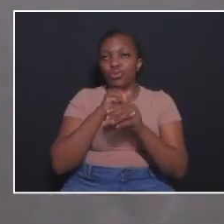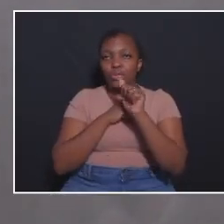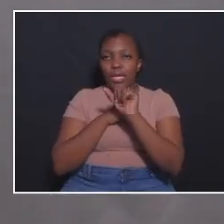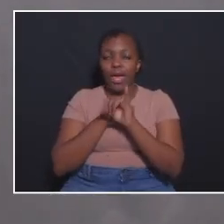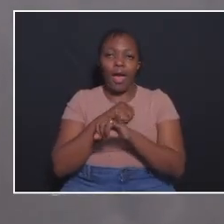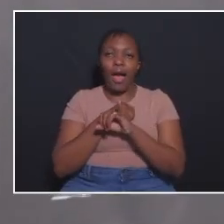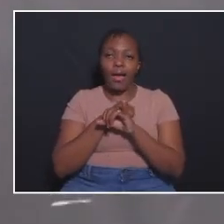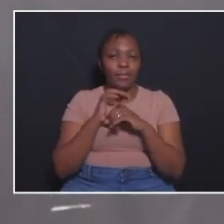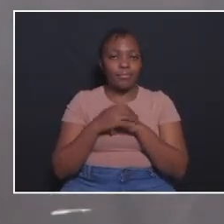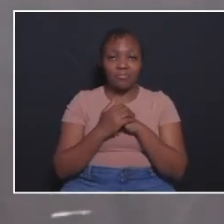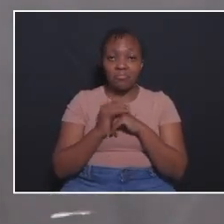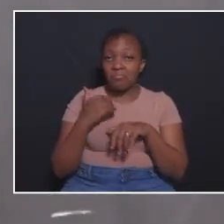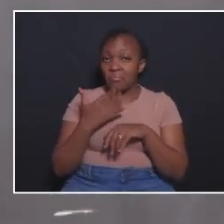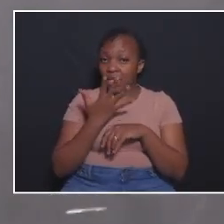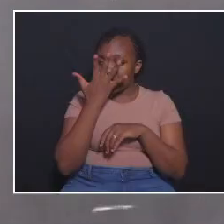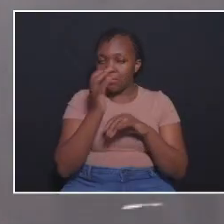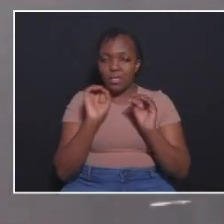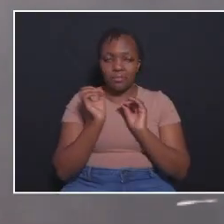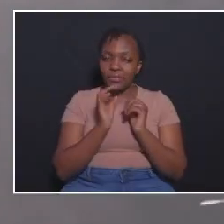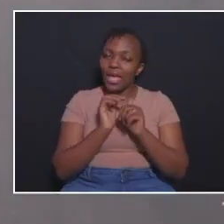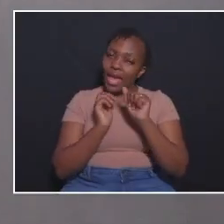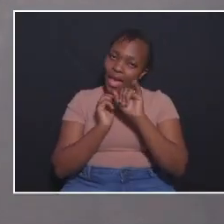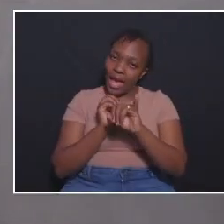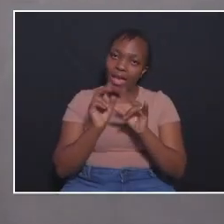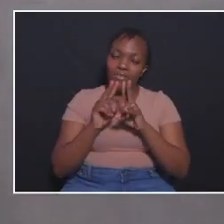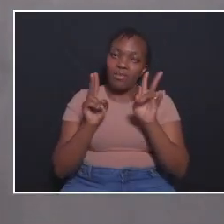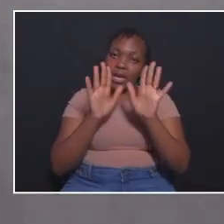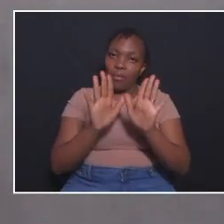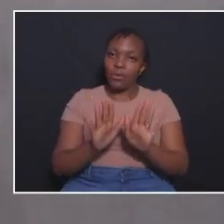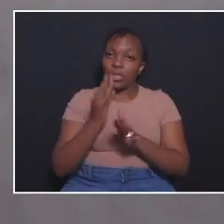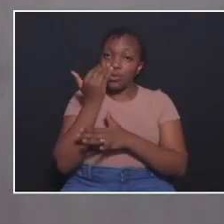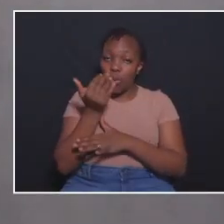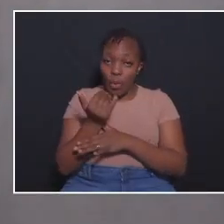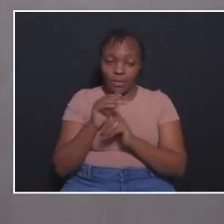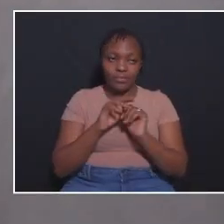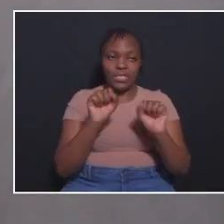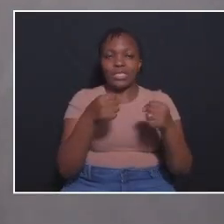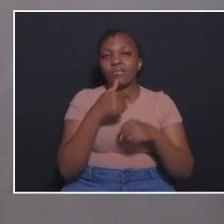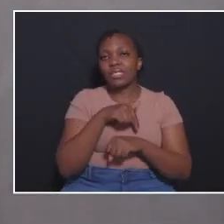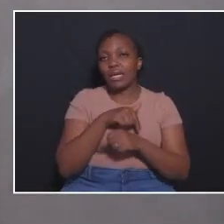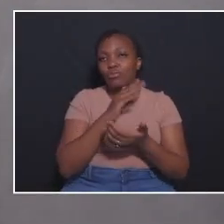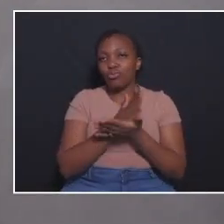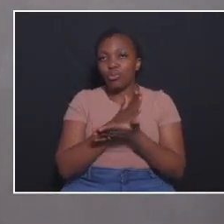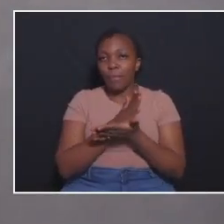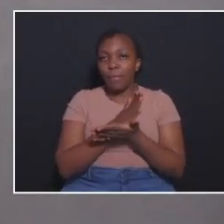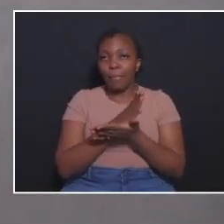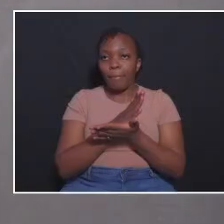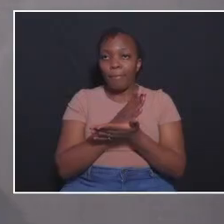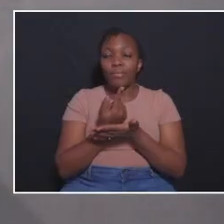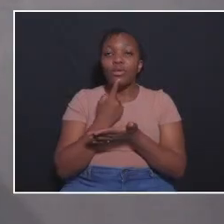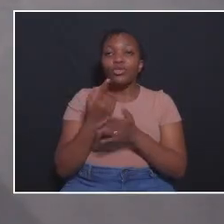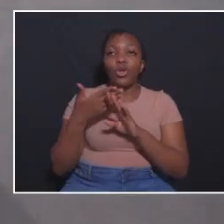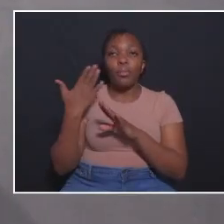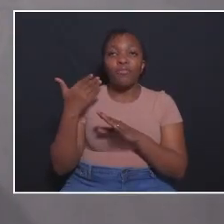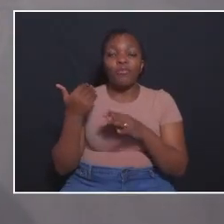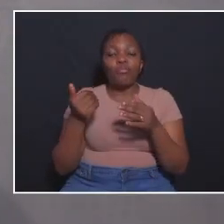use AI. No, AI is very important. Why? It saves time. I told you, I didn't have the studio here, but they gave me